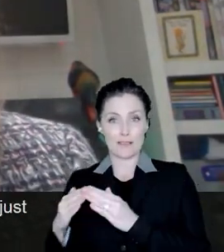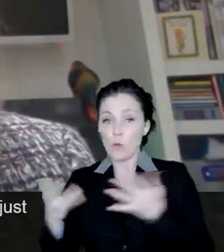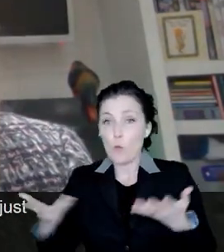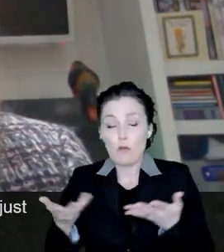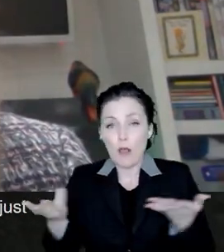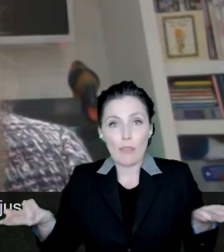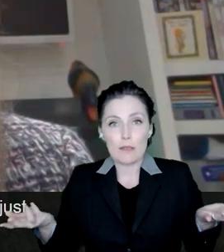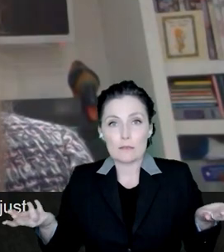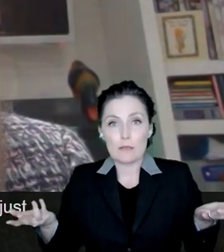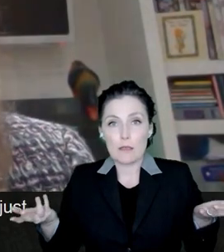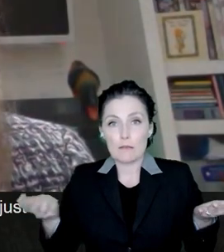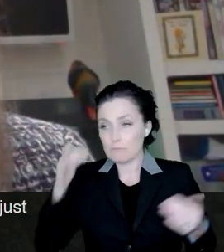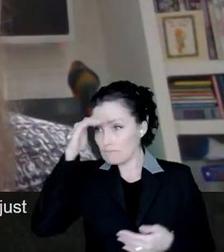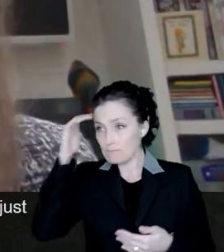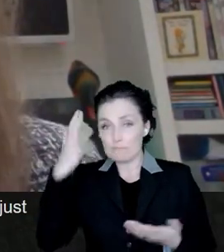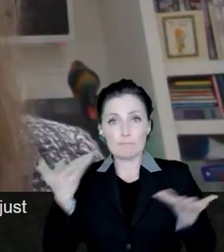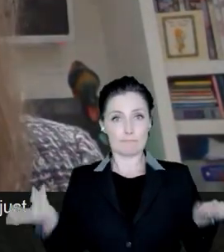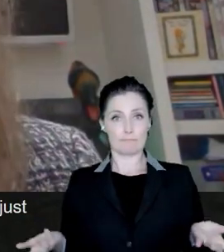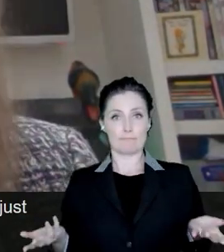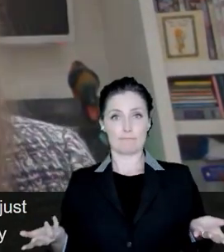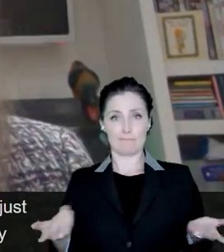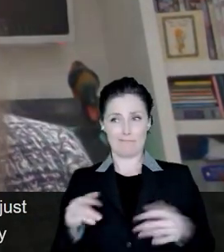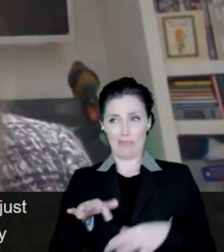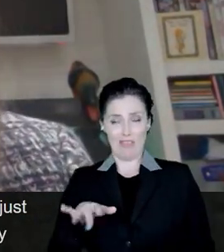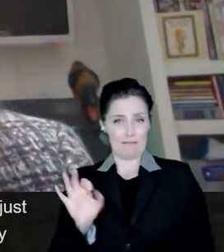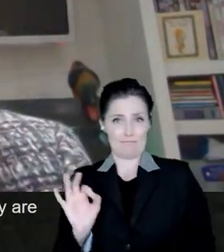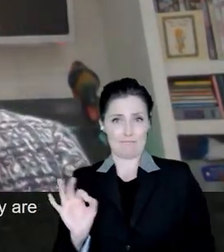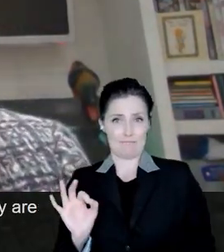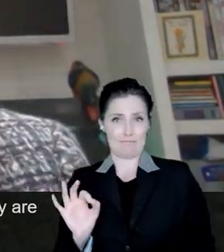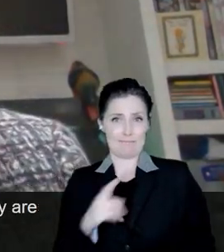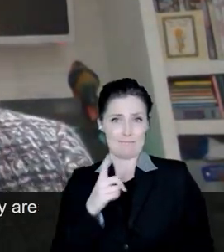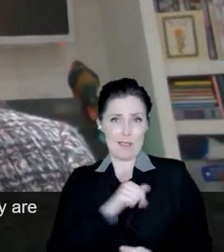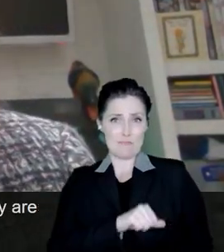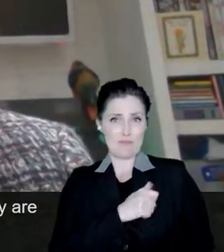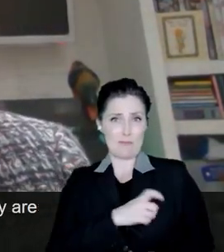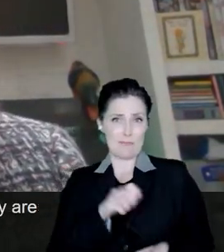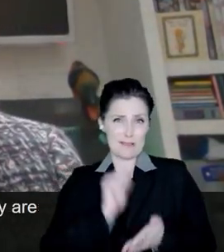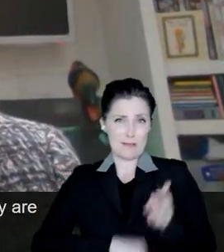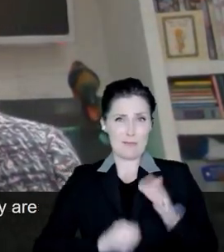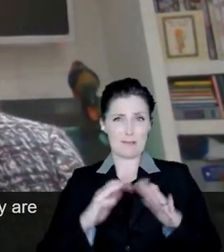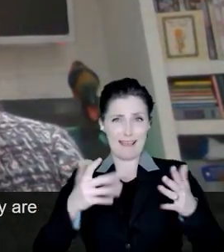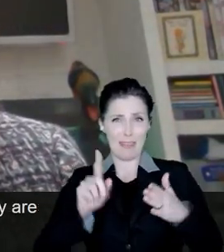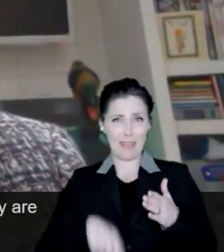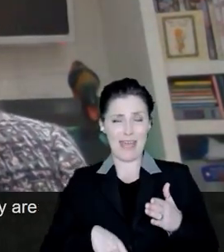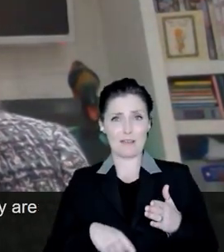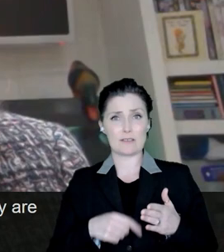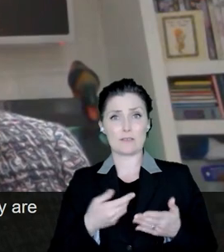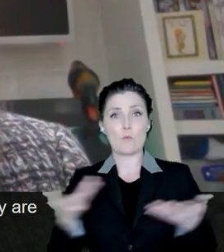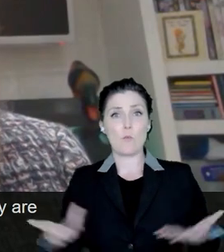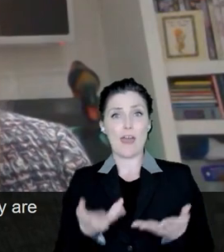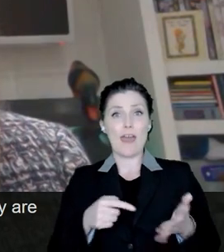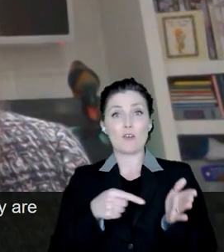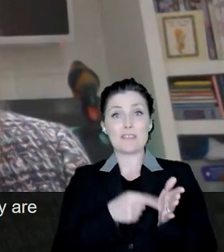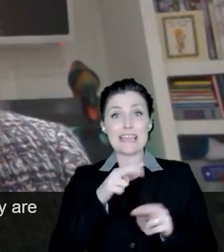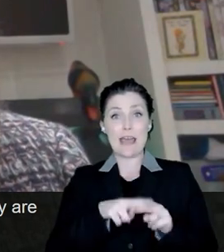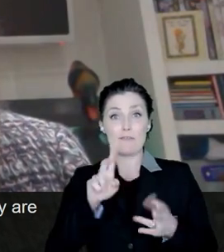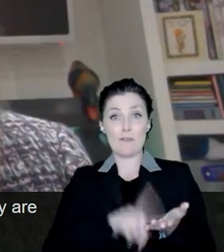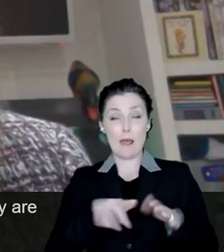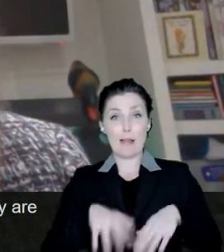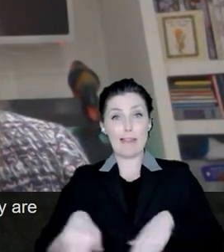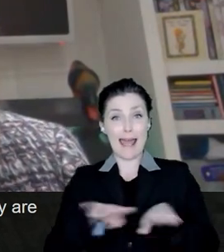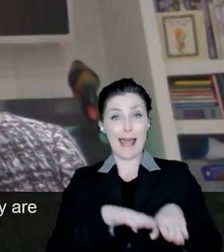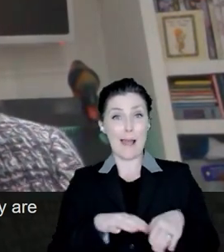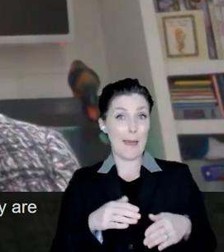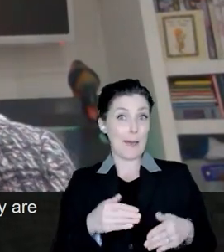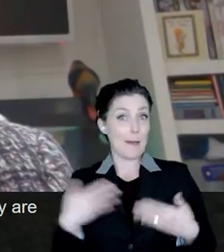They're certainly not there. He's made a promise to start building 10,000 homes on TfL land by 2020.